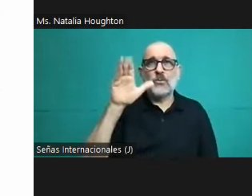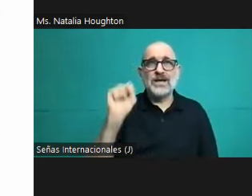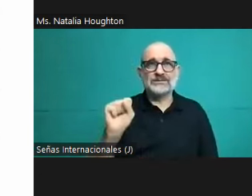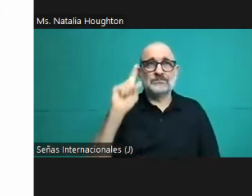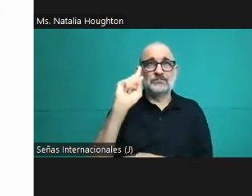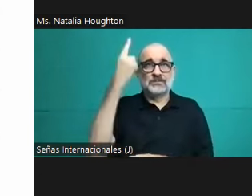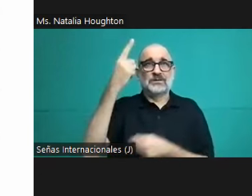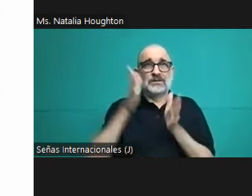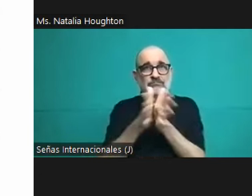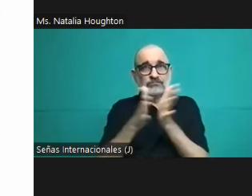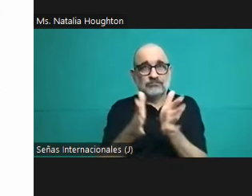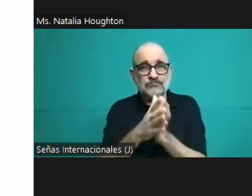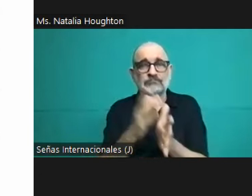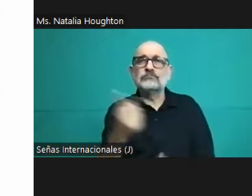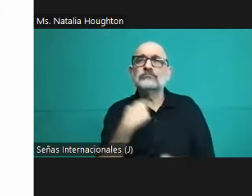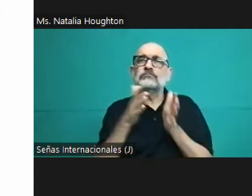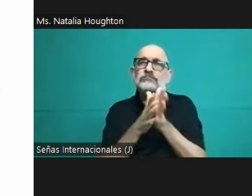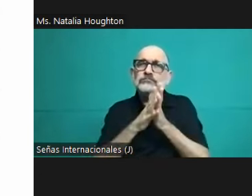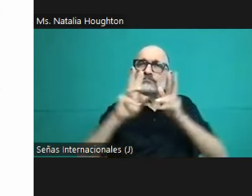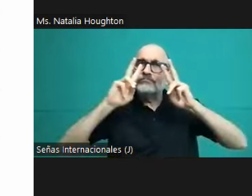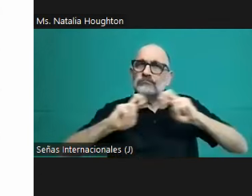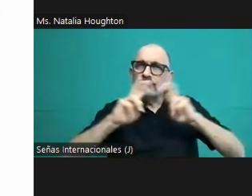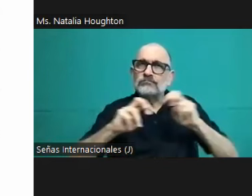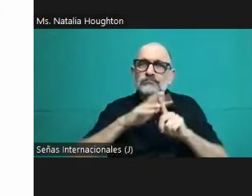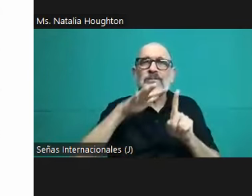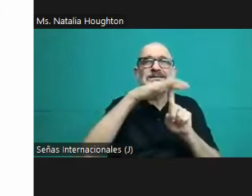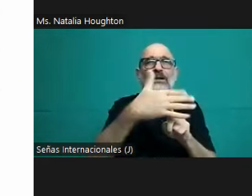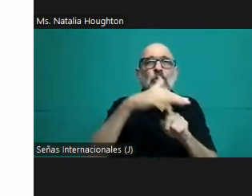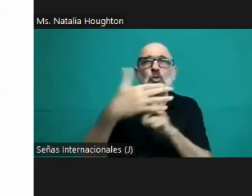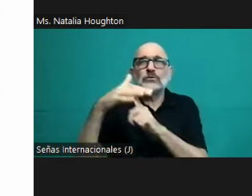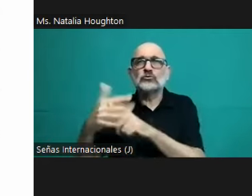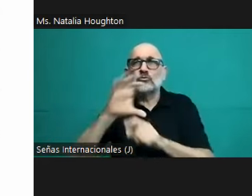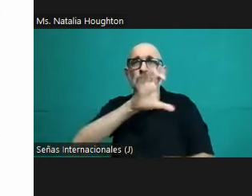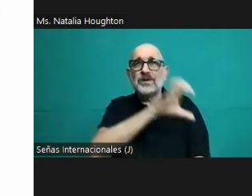while when the conditions of human development